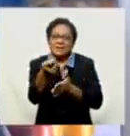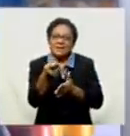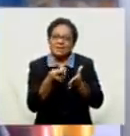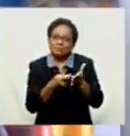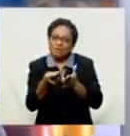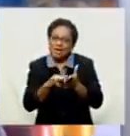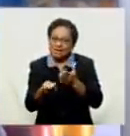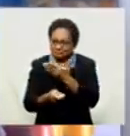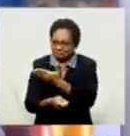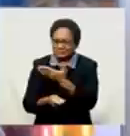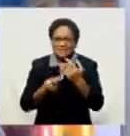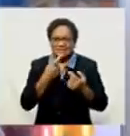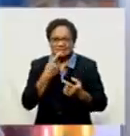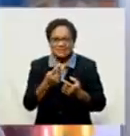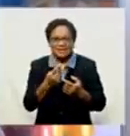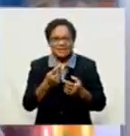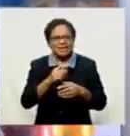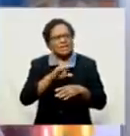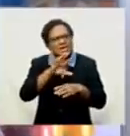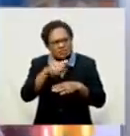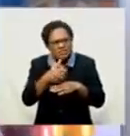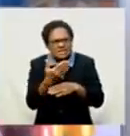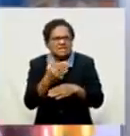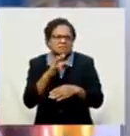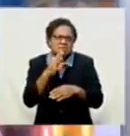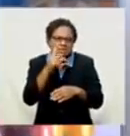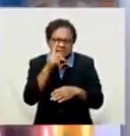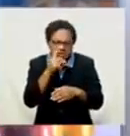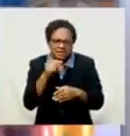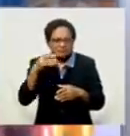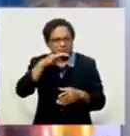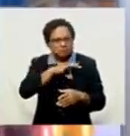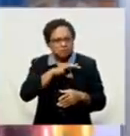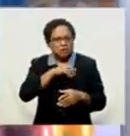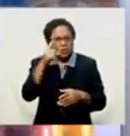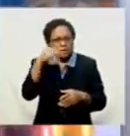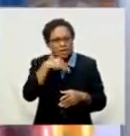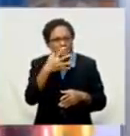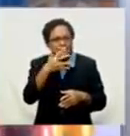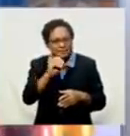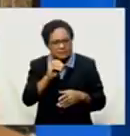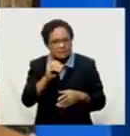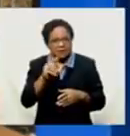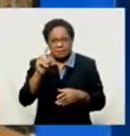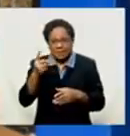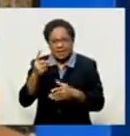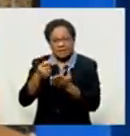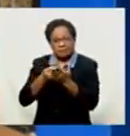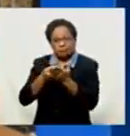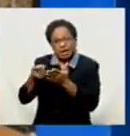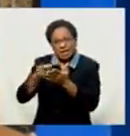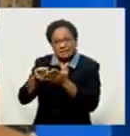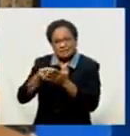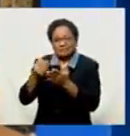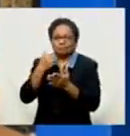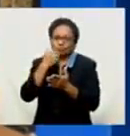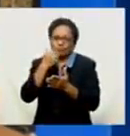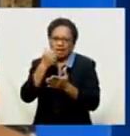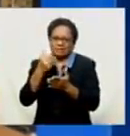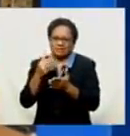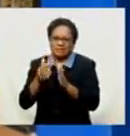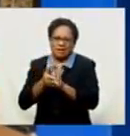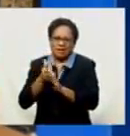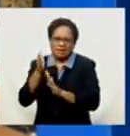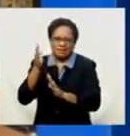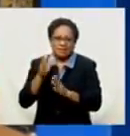Our daily sales may be $150 per day only. Our rent is too high. The COVID-19 safety protocols